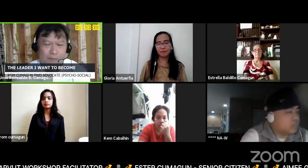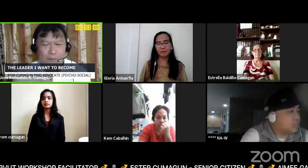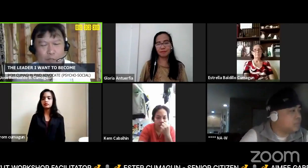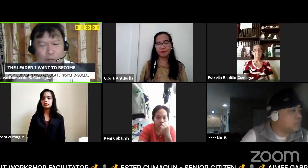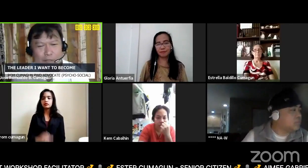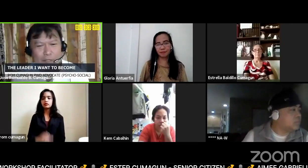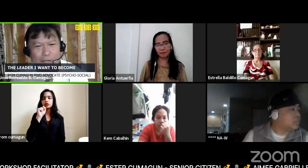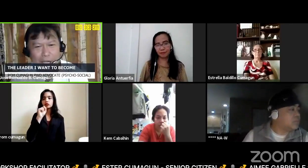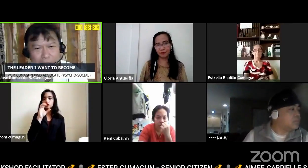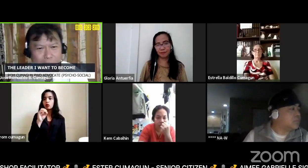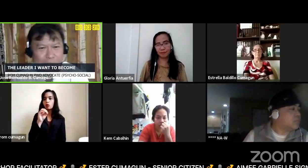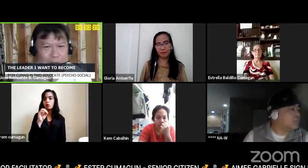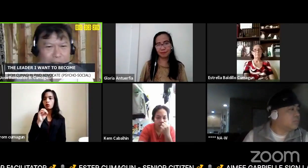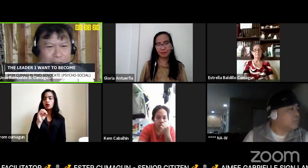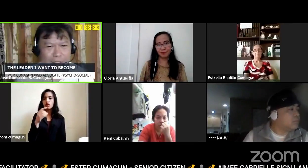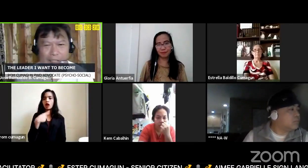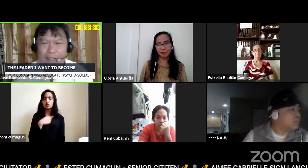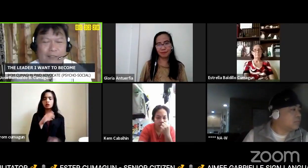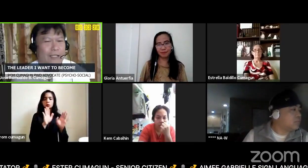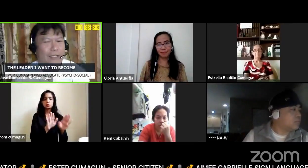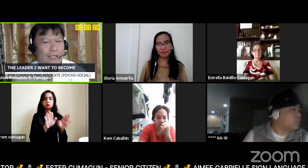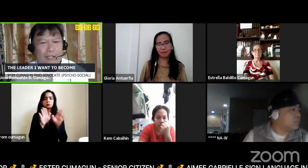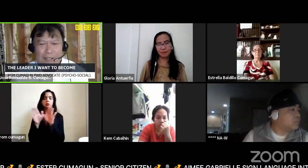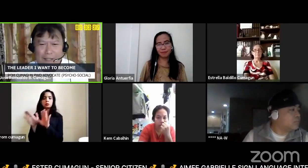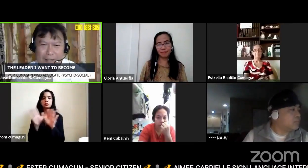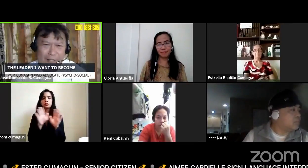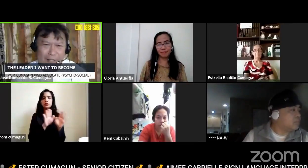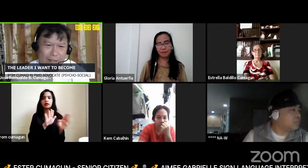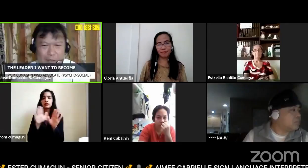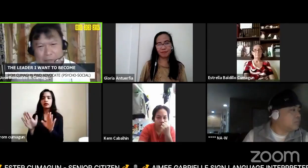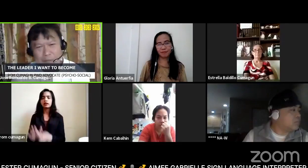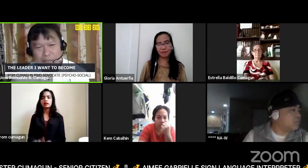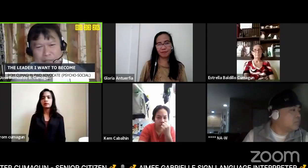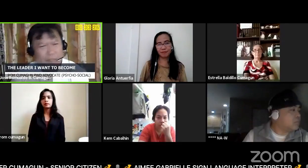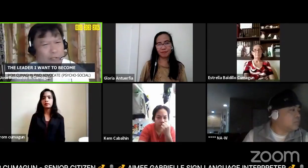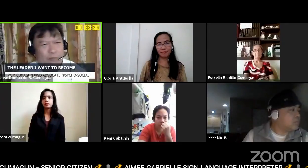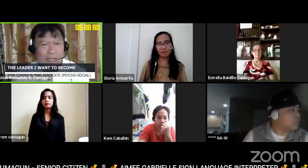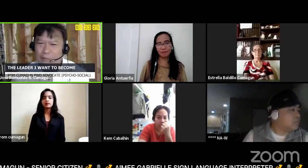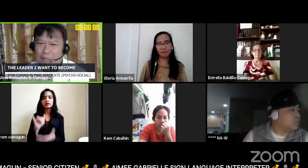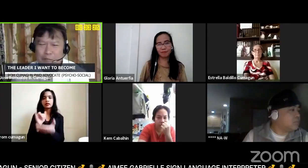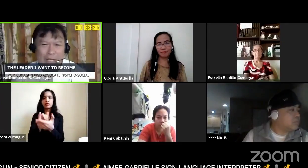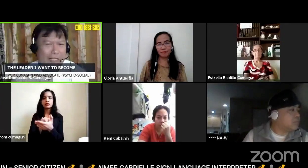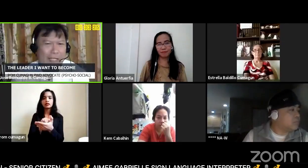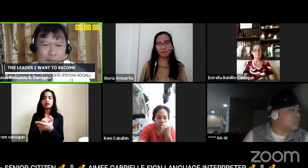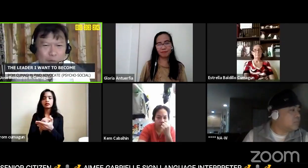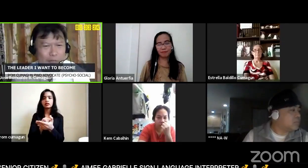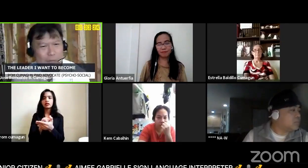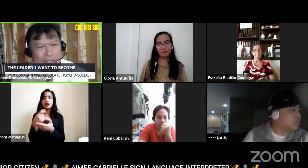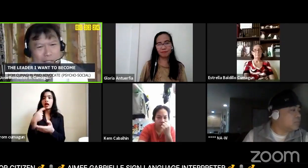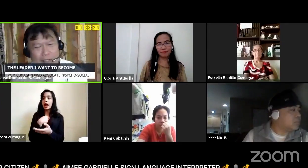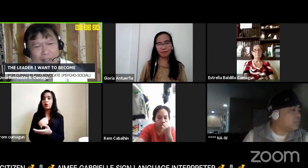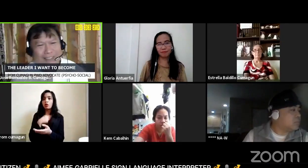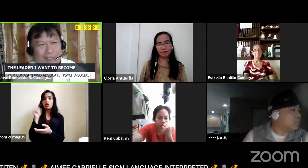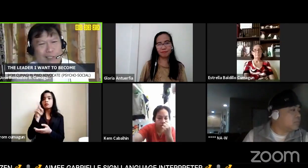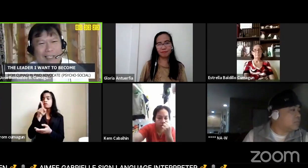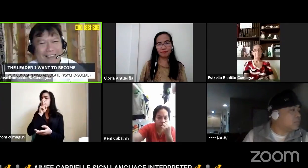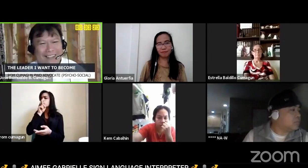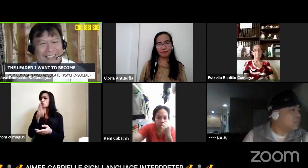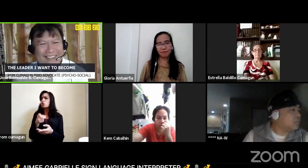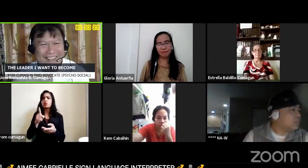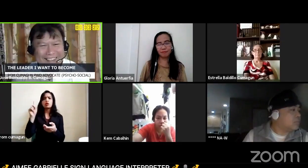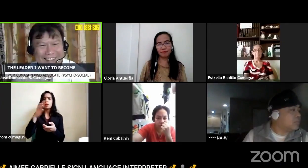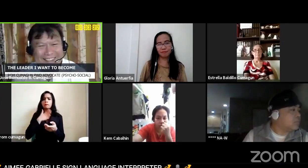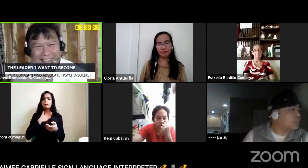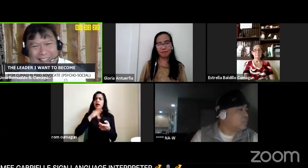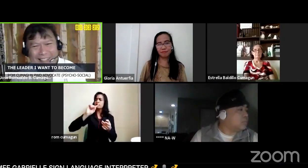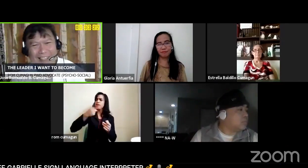So more relaxation techniques to keep myself, because my main issue with medicine is